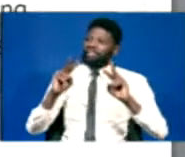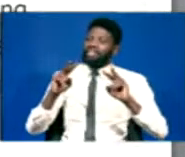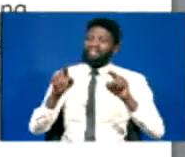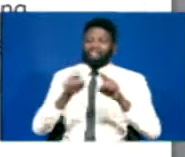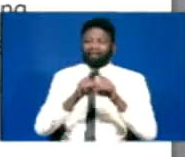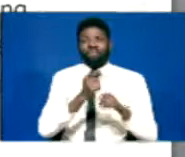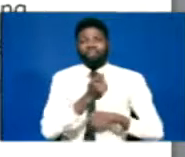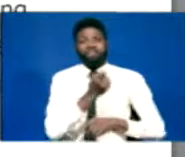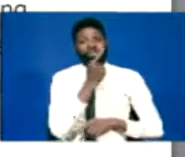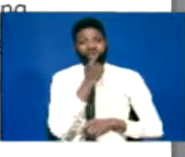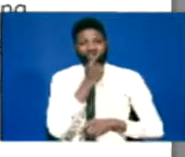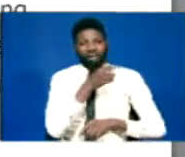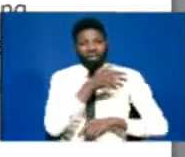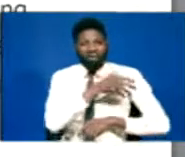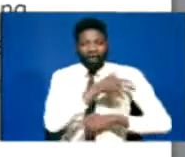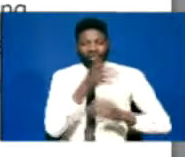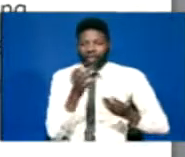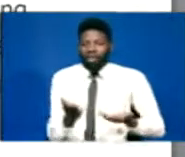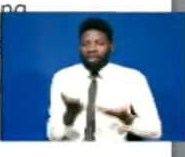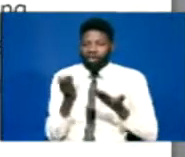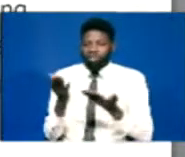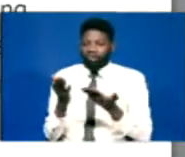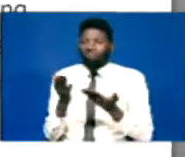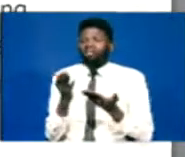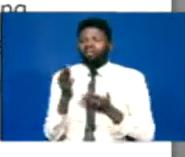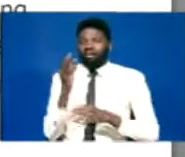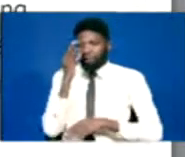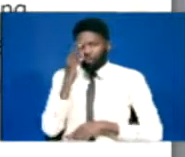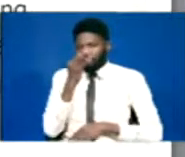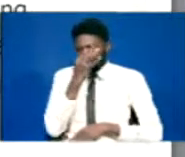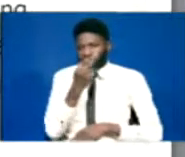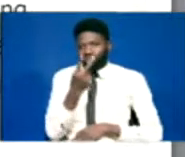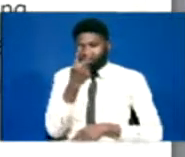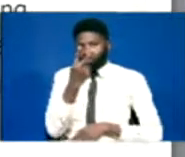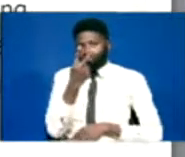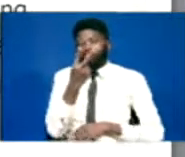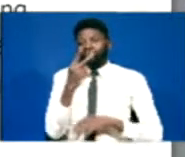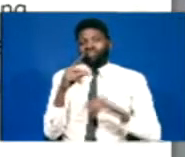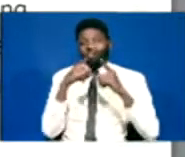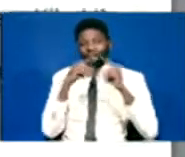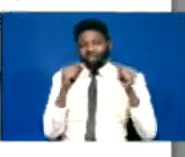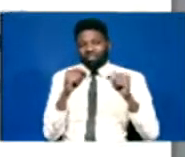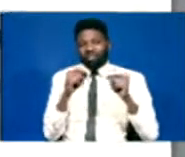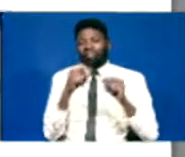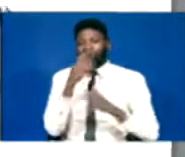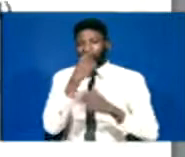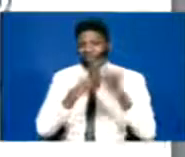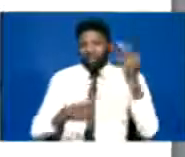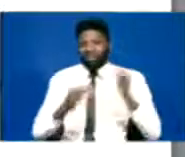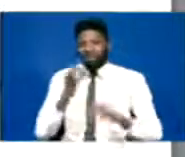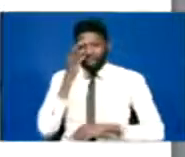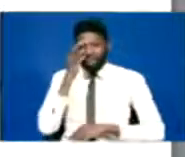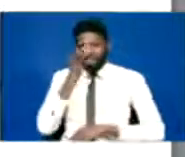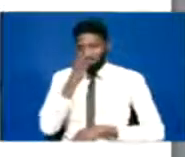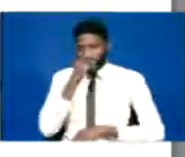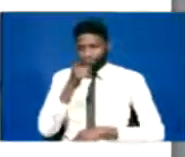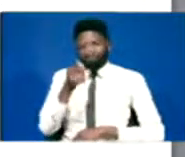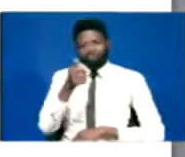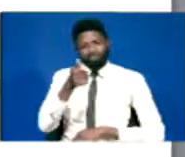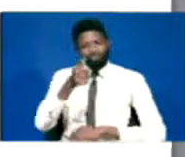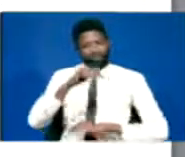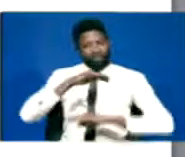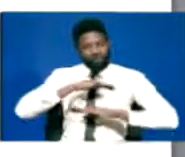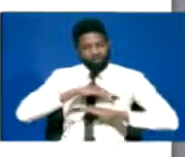to Mwai Kibaki, with the two words that were Kibaki Tosha. Now, under Kibaki's